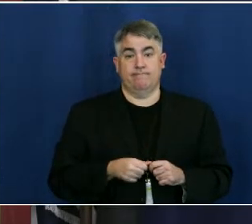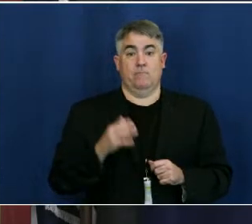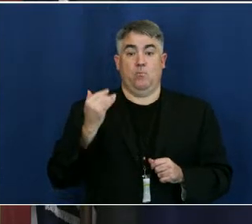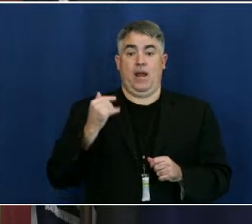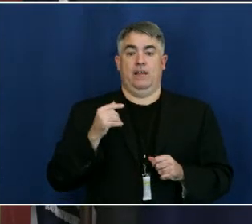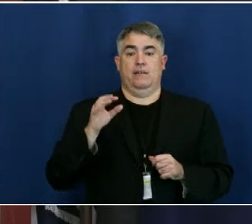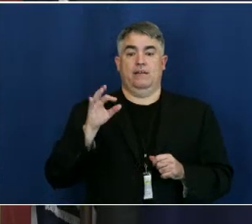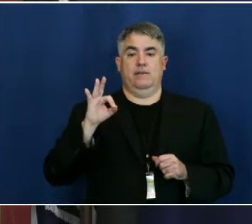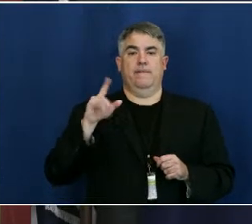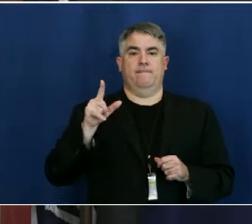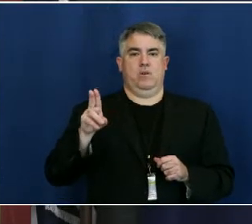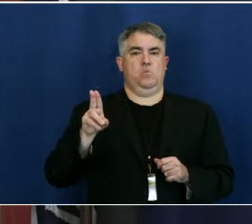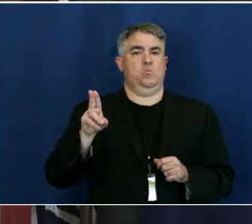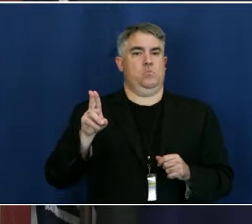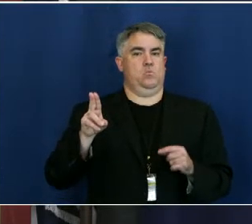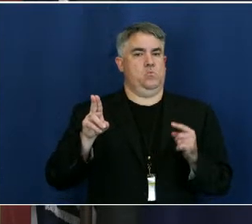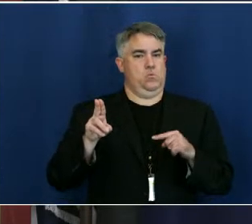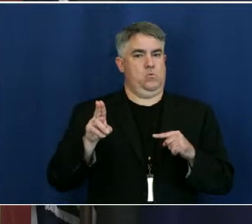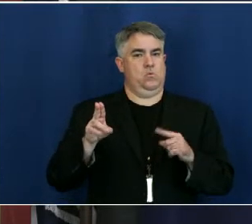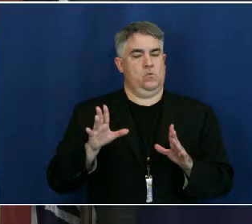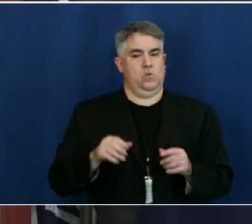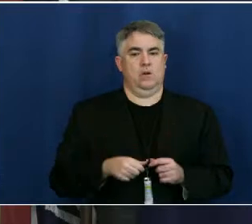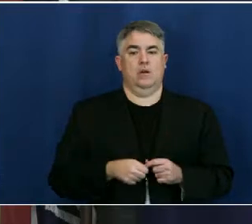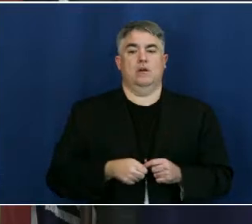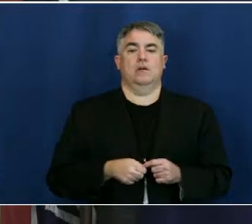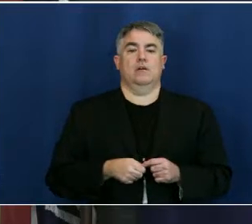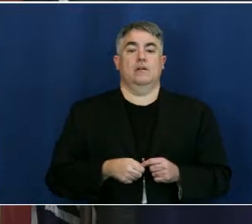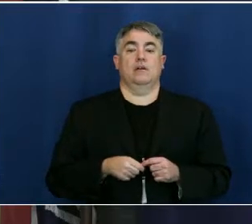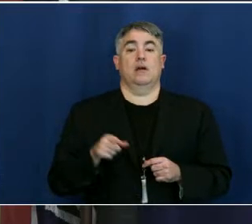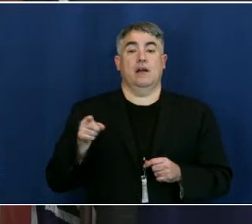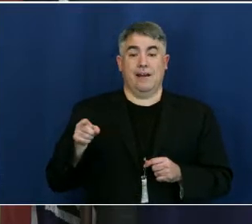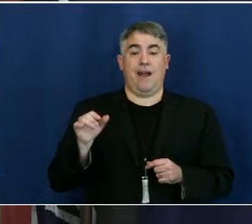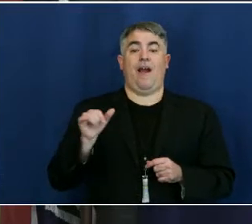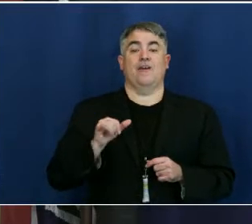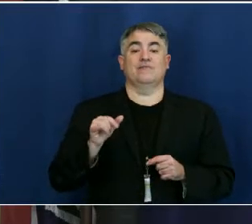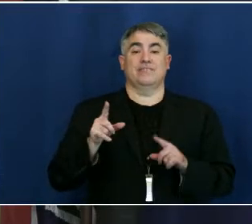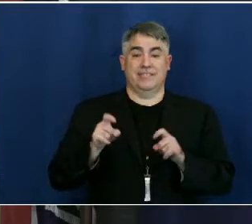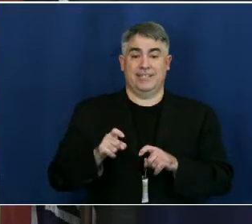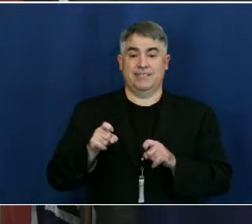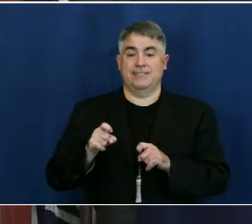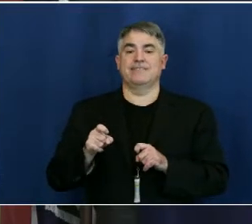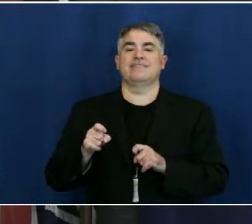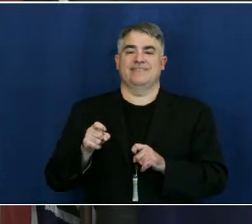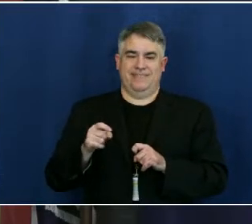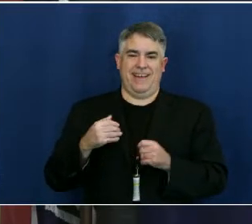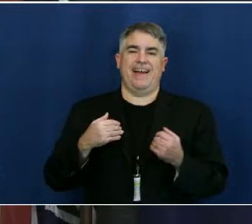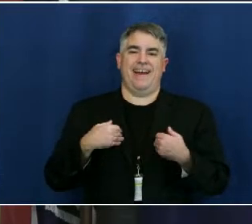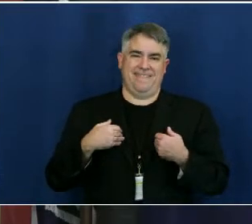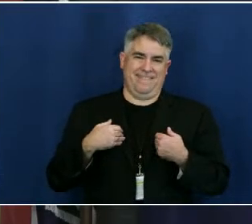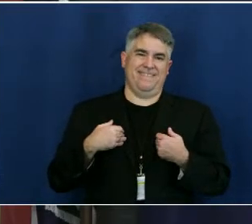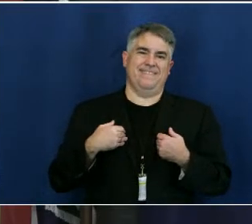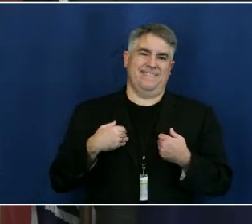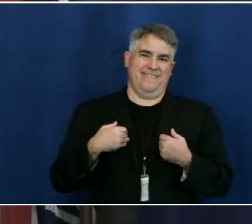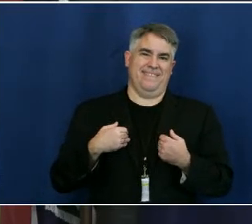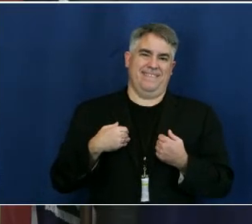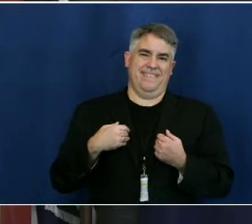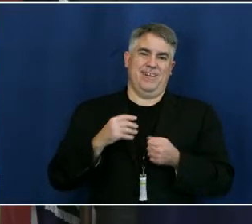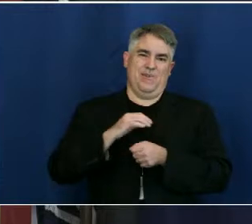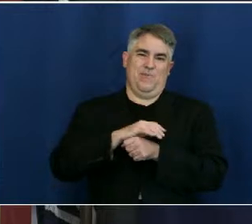with influenza. The individual also tested positive for SARS-CoV-2, the virus that